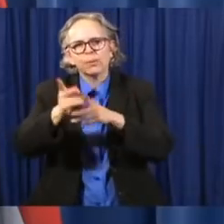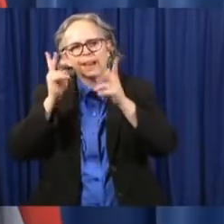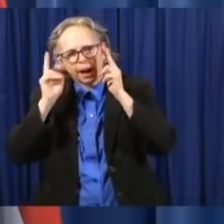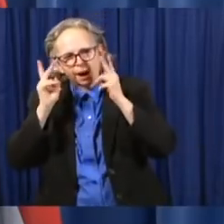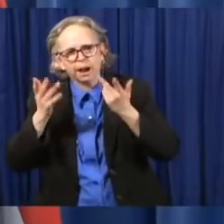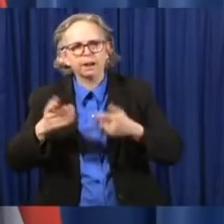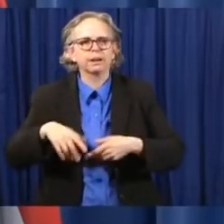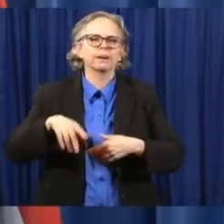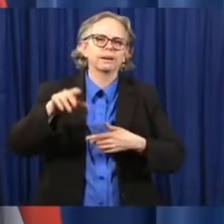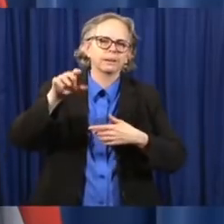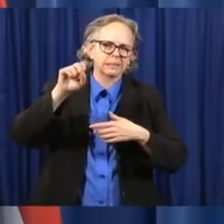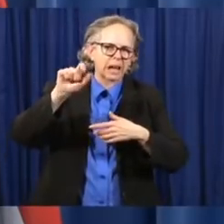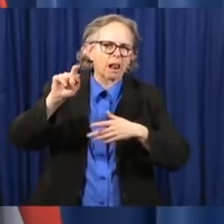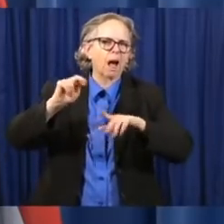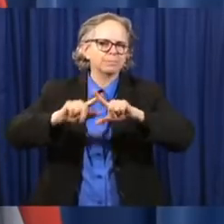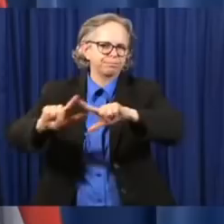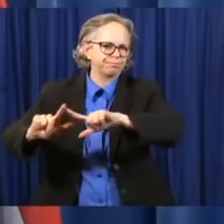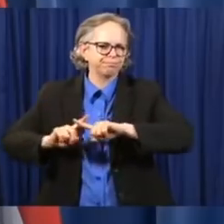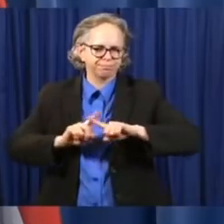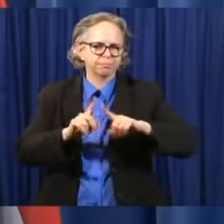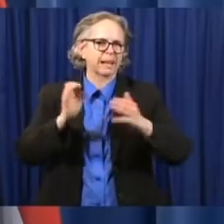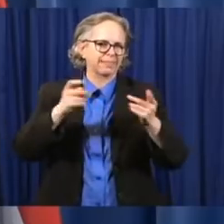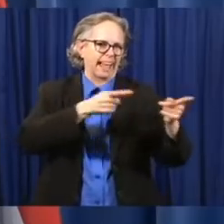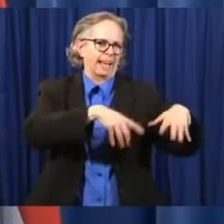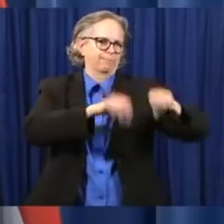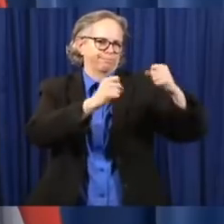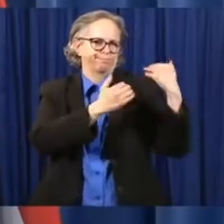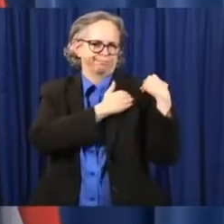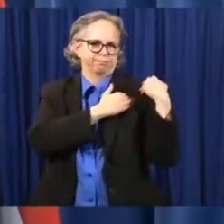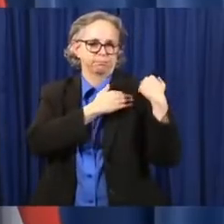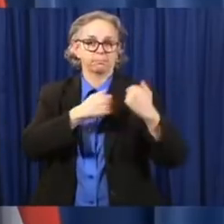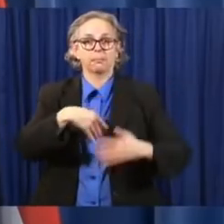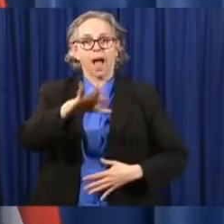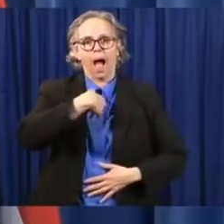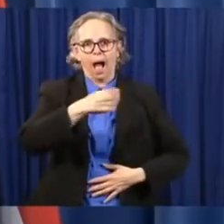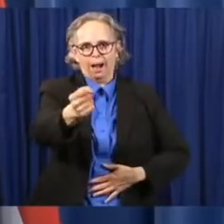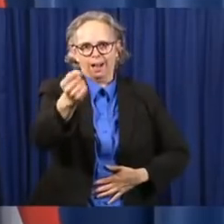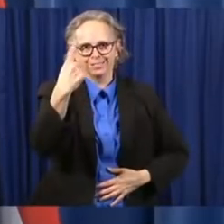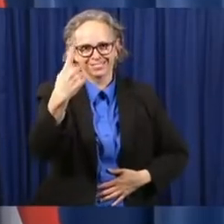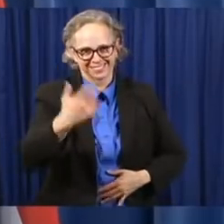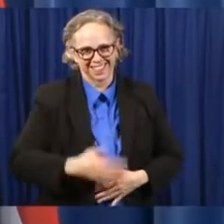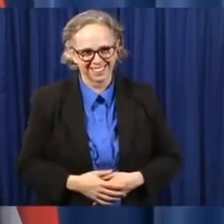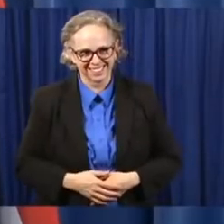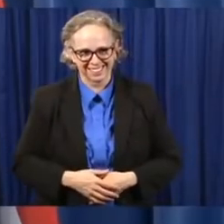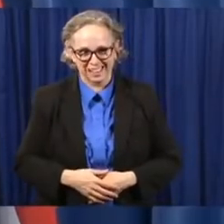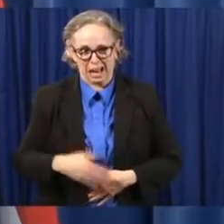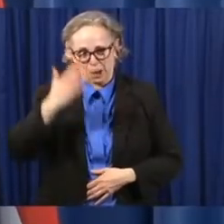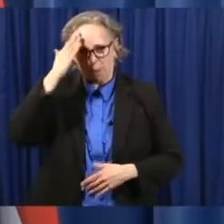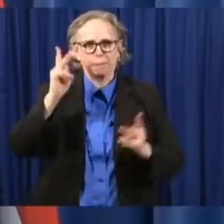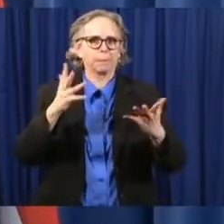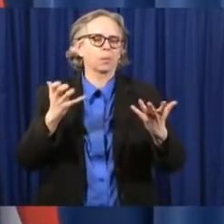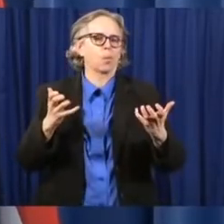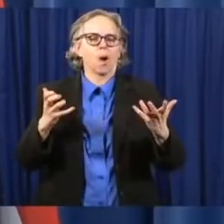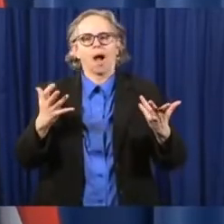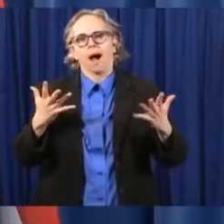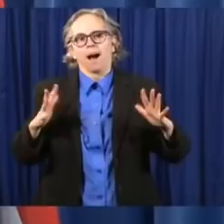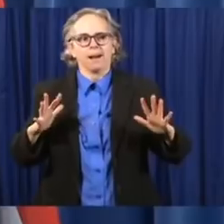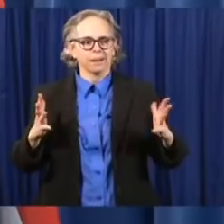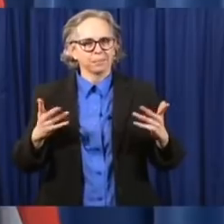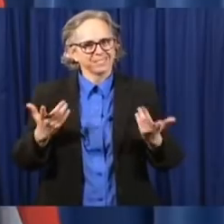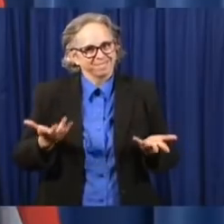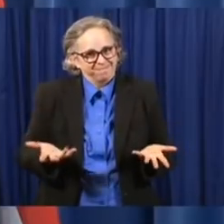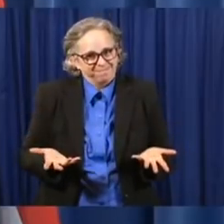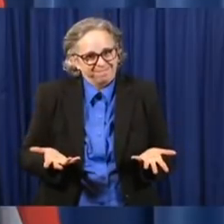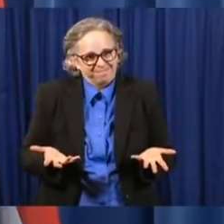to have more. But it is something that I fully understand, and I understand people's desire to do it. The nature of it is